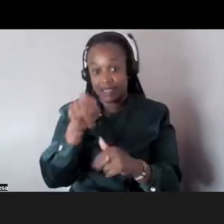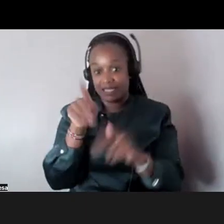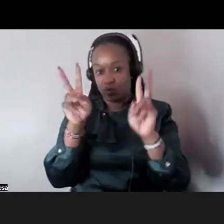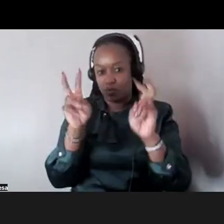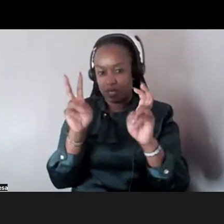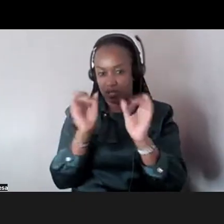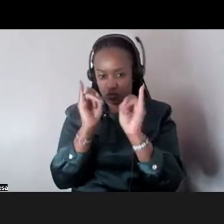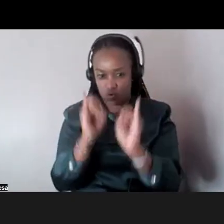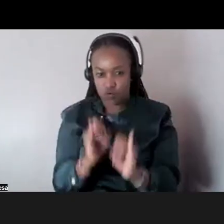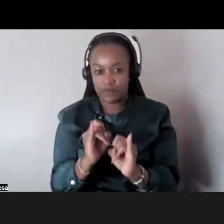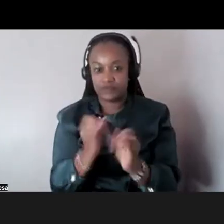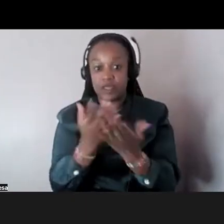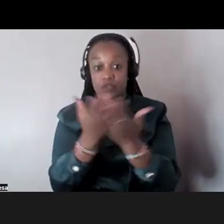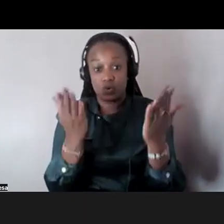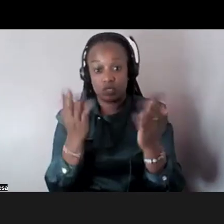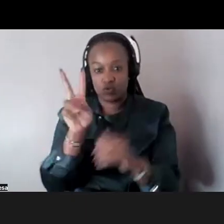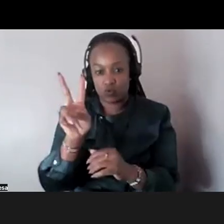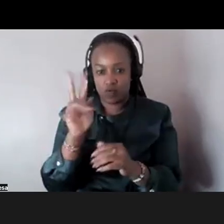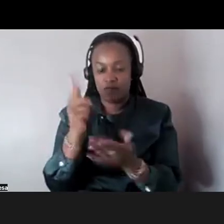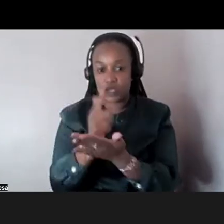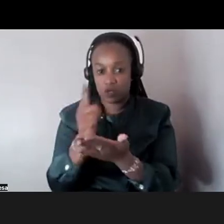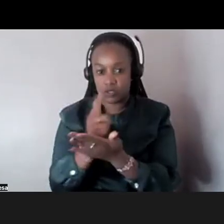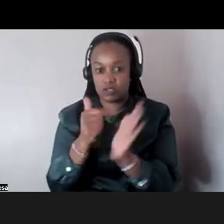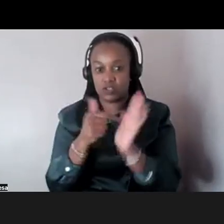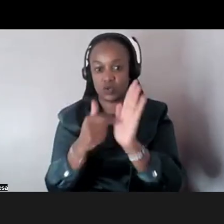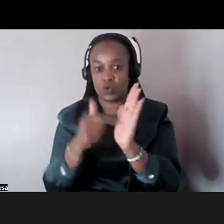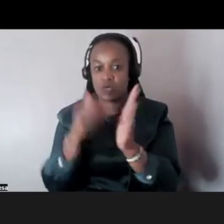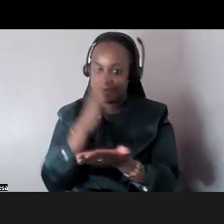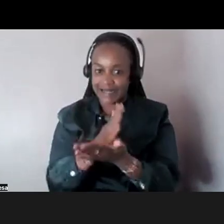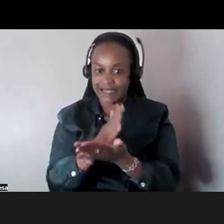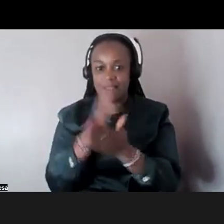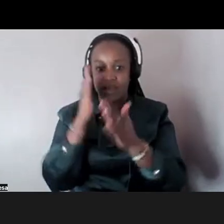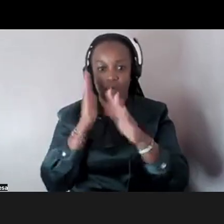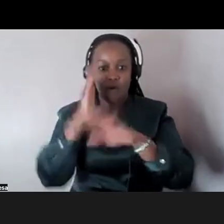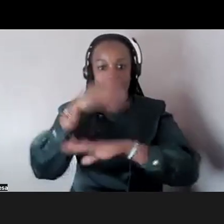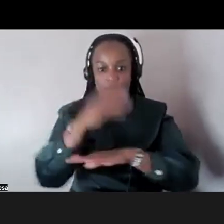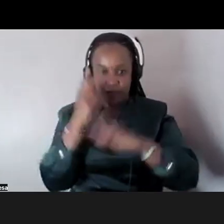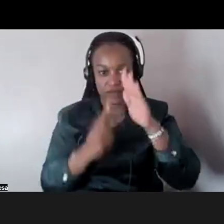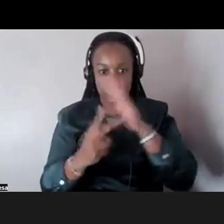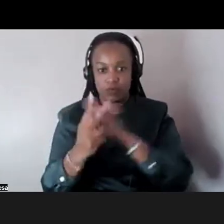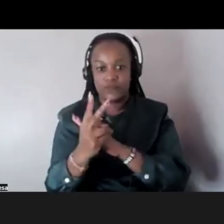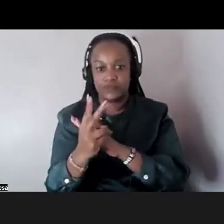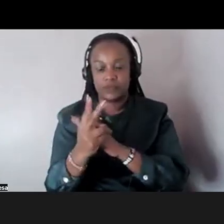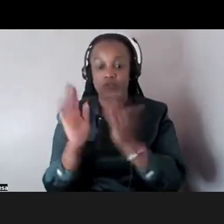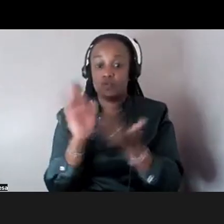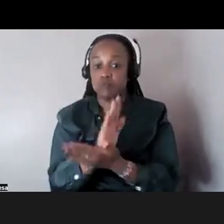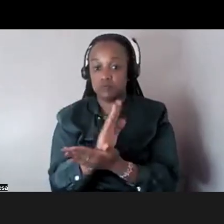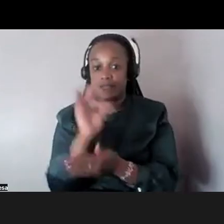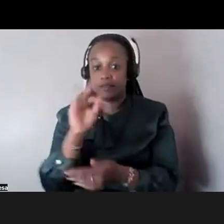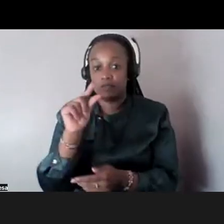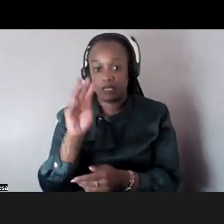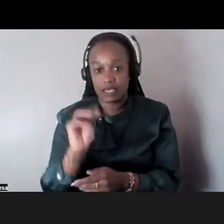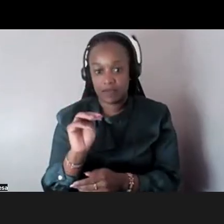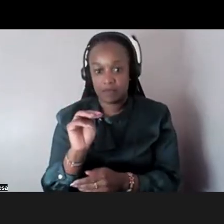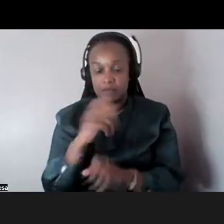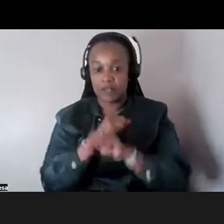those two videos give a real overview of just the importance of integrating FGM prevention and care